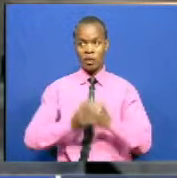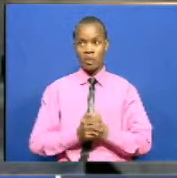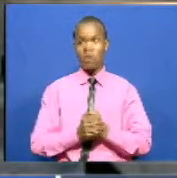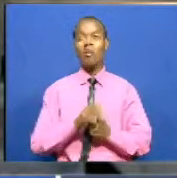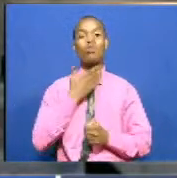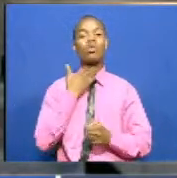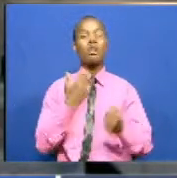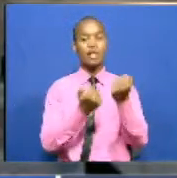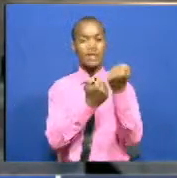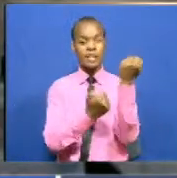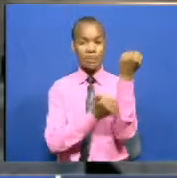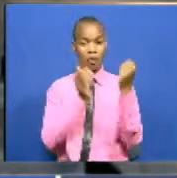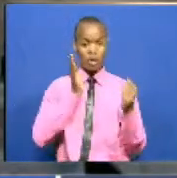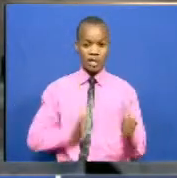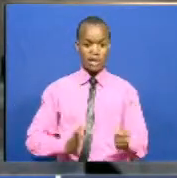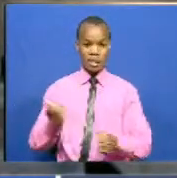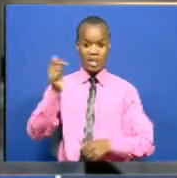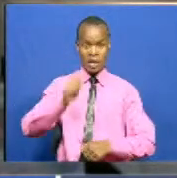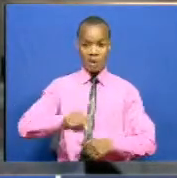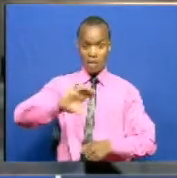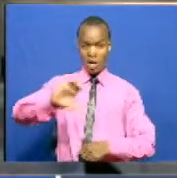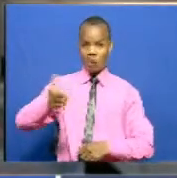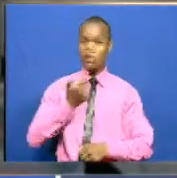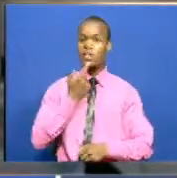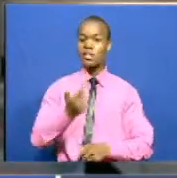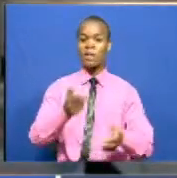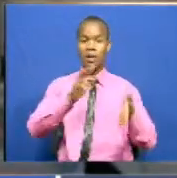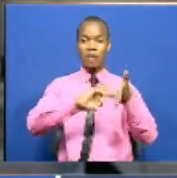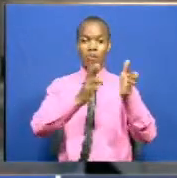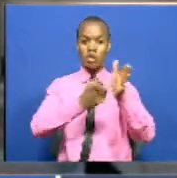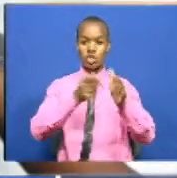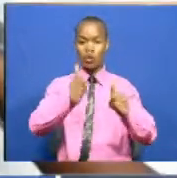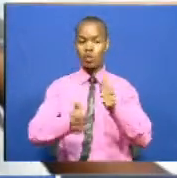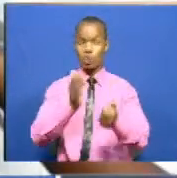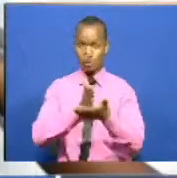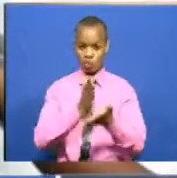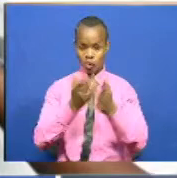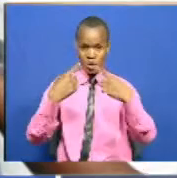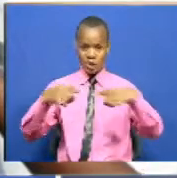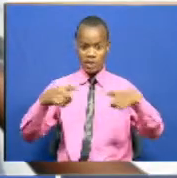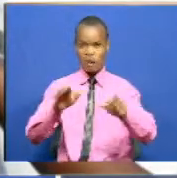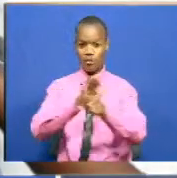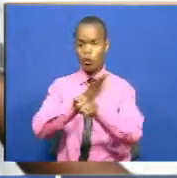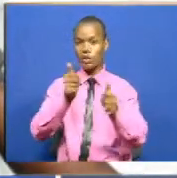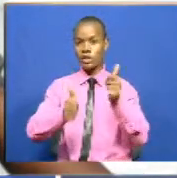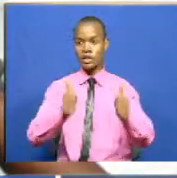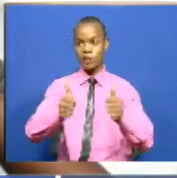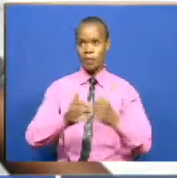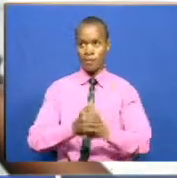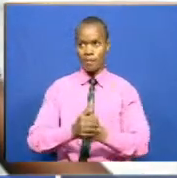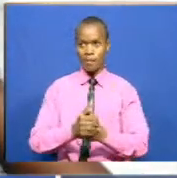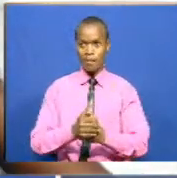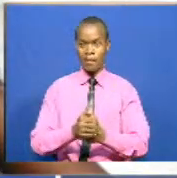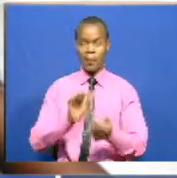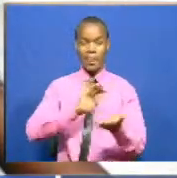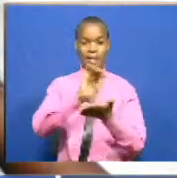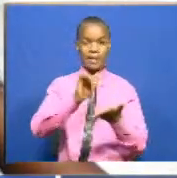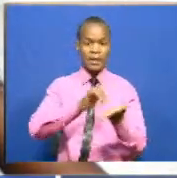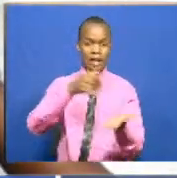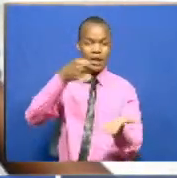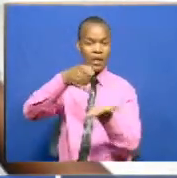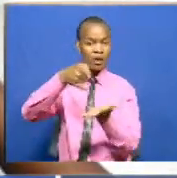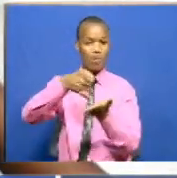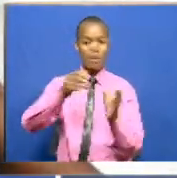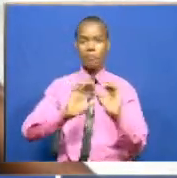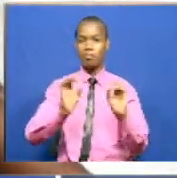donors to come to this county waseme one project which has been successful. Sisi hii youth center tukuhusishwa. Siku kwanza